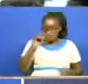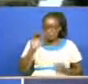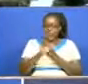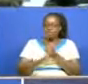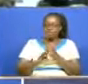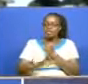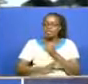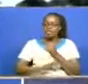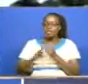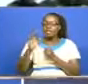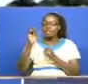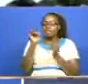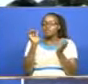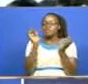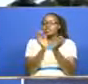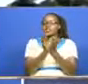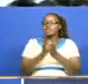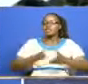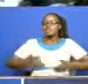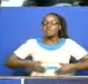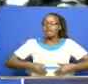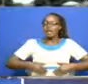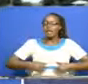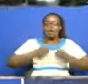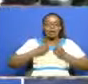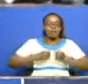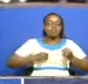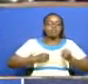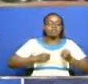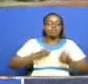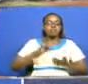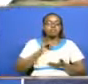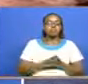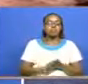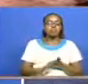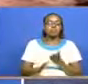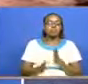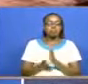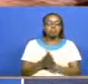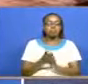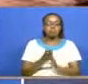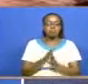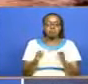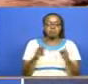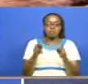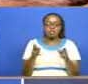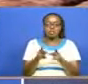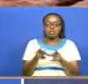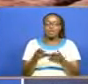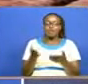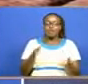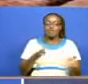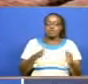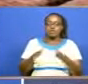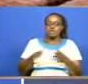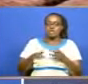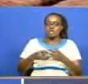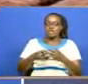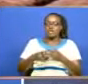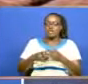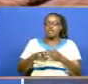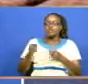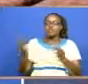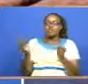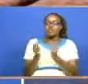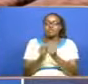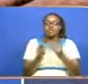stadium has left especially young upcoming athletes with no place to train after the rehabilitation work stalled in